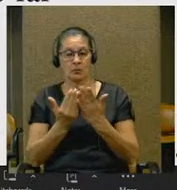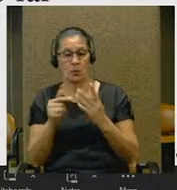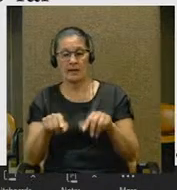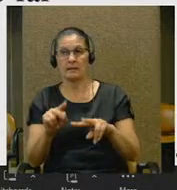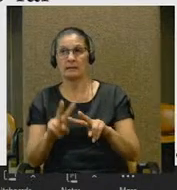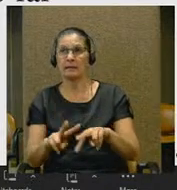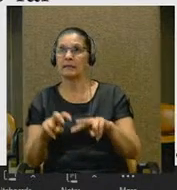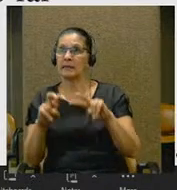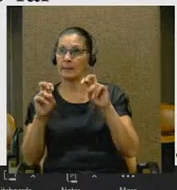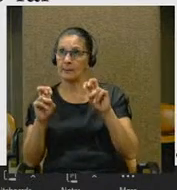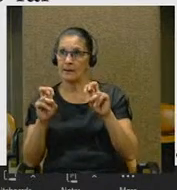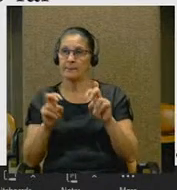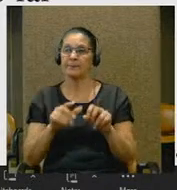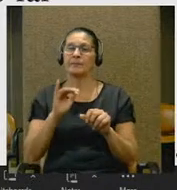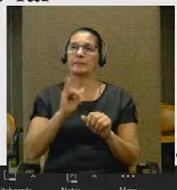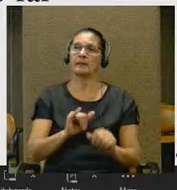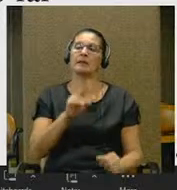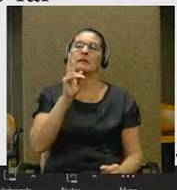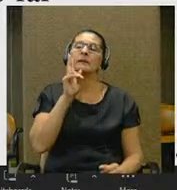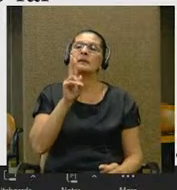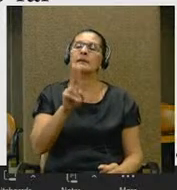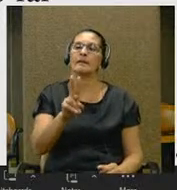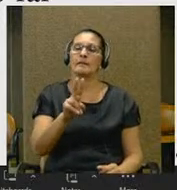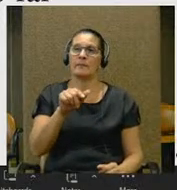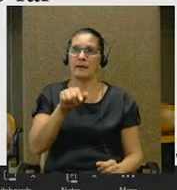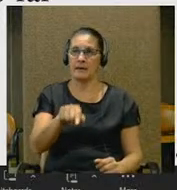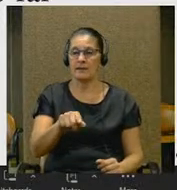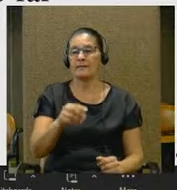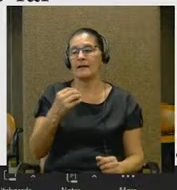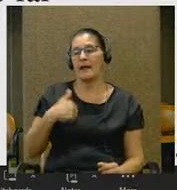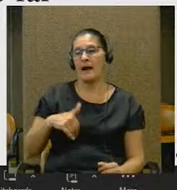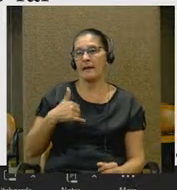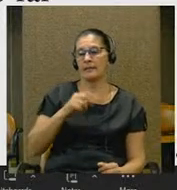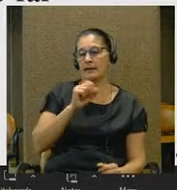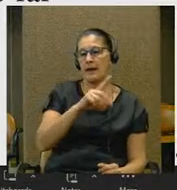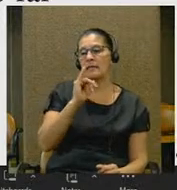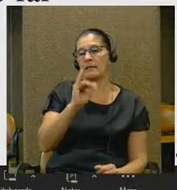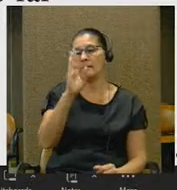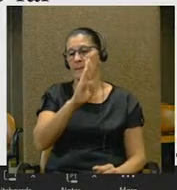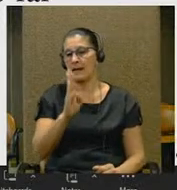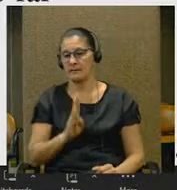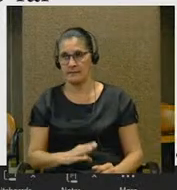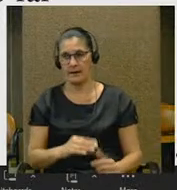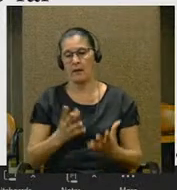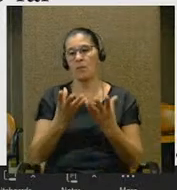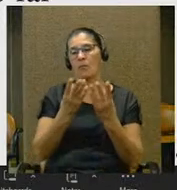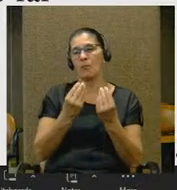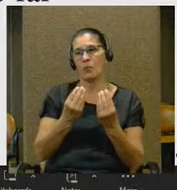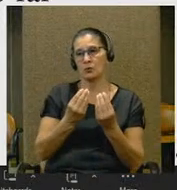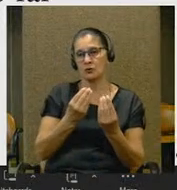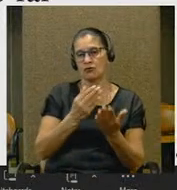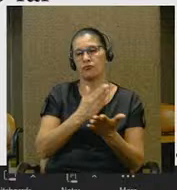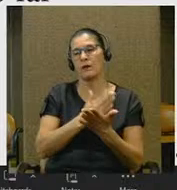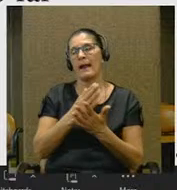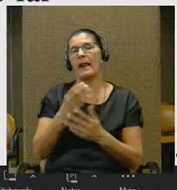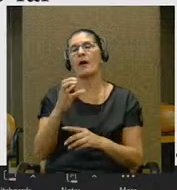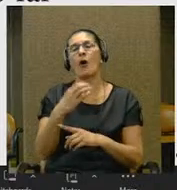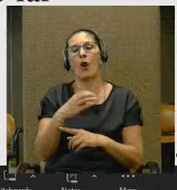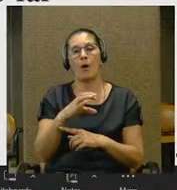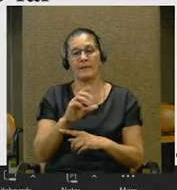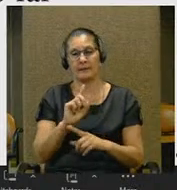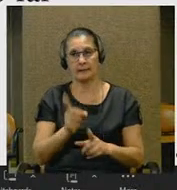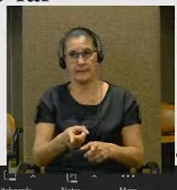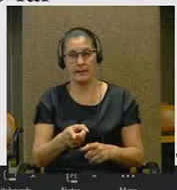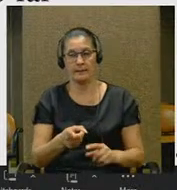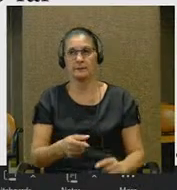seen instances of fentanyl in Argentina, Brazil, various reports of fentanyl in Colombia, efforts by criminal groups in Colombia to